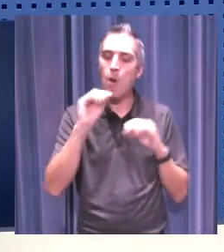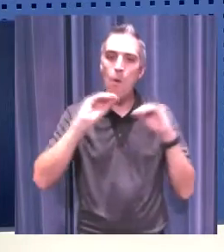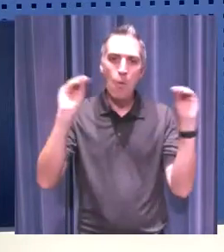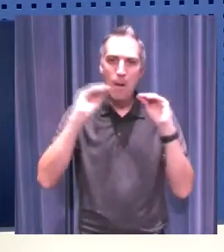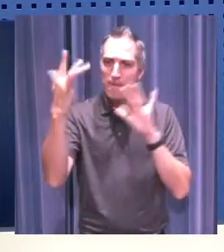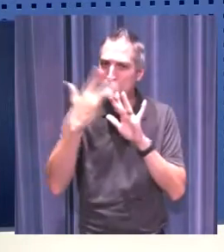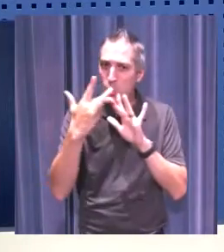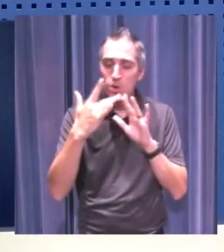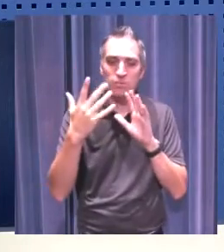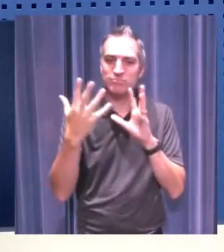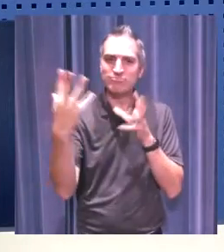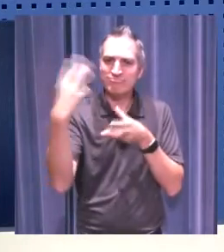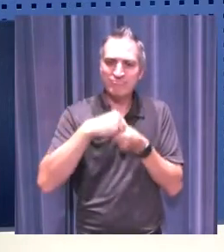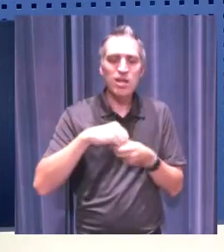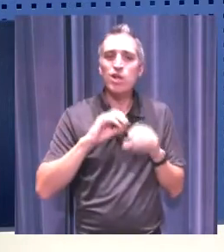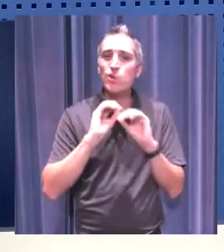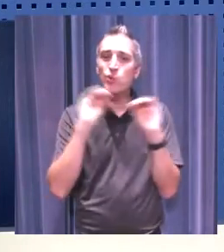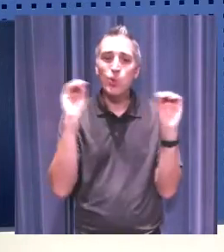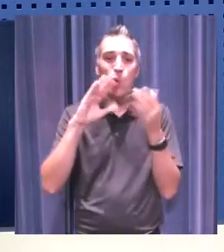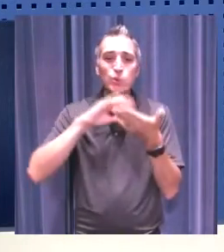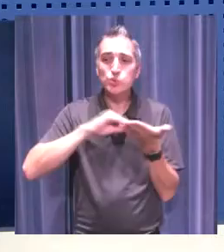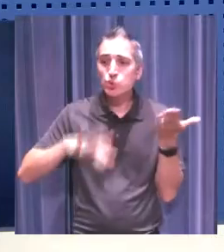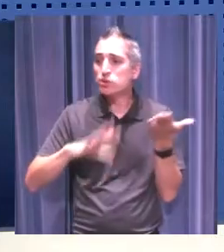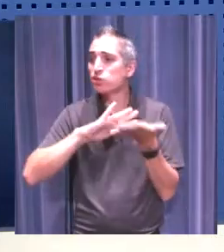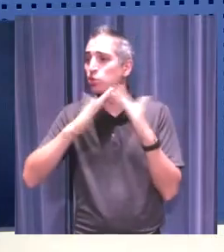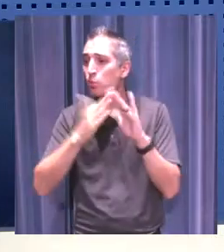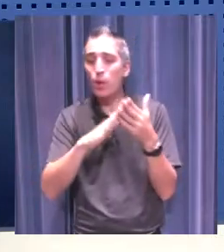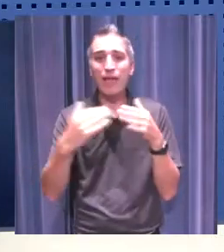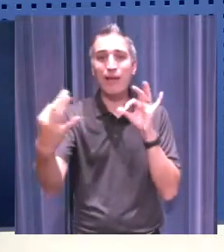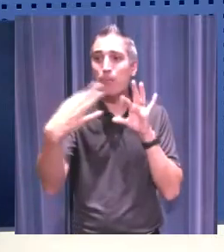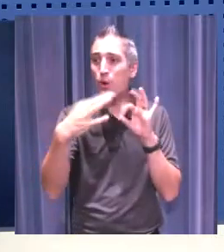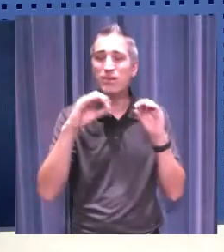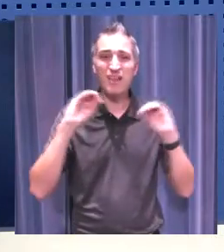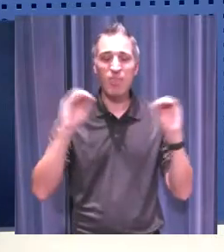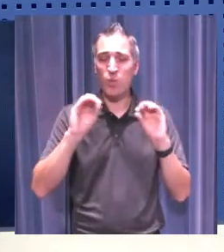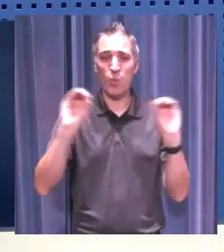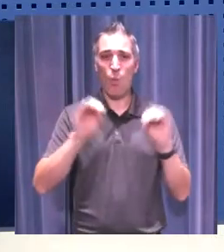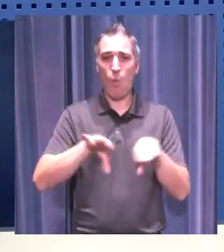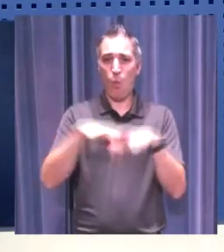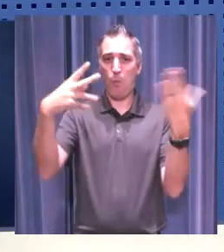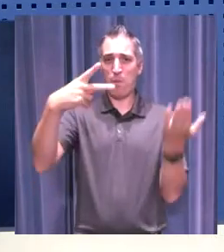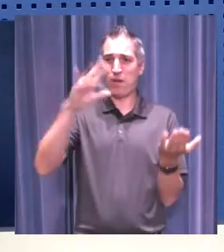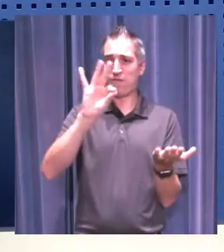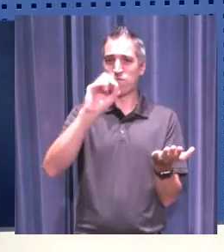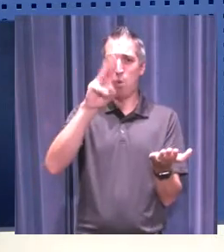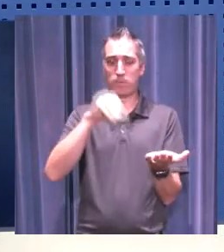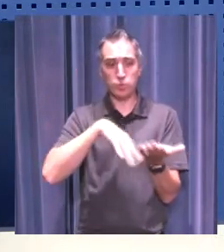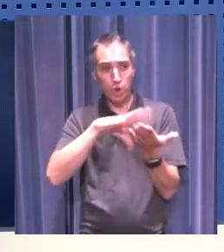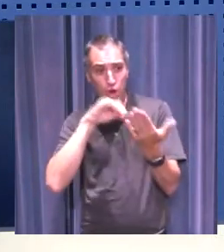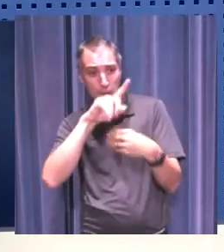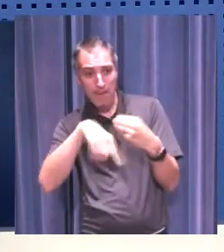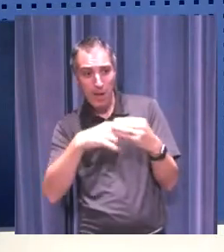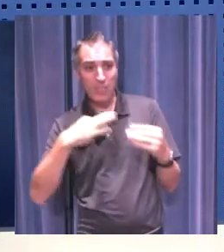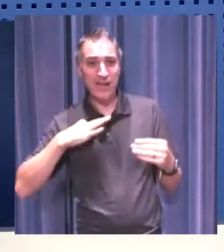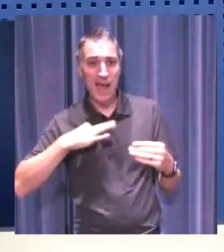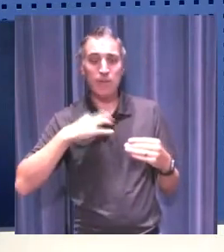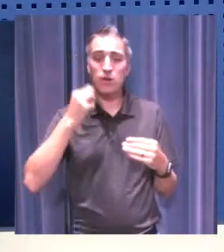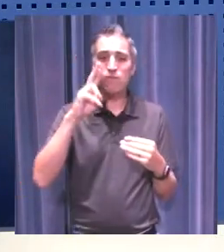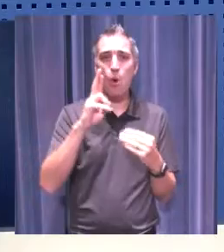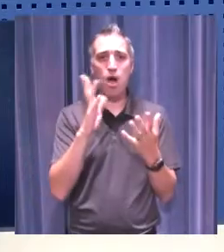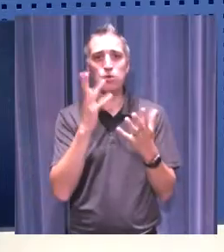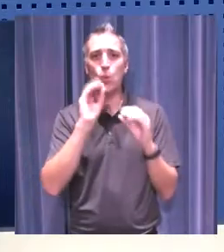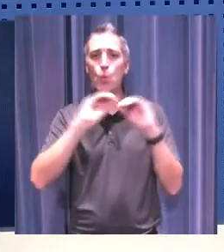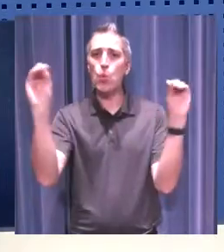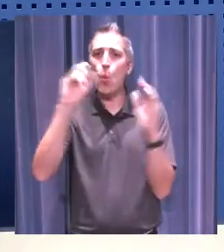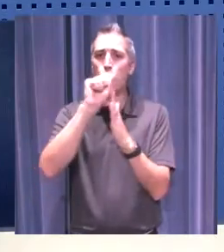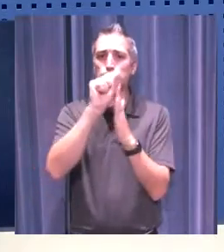no opportunity for students or community to have input, and no open forums were held to learn about the candidates in an unscripted dialogue